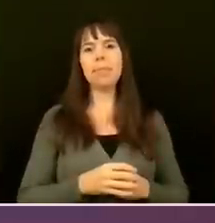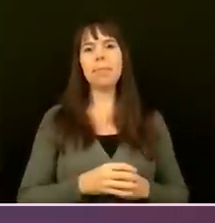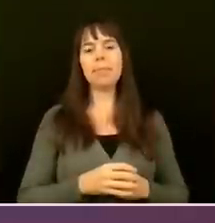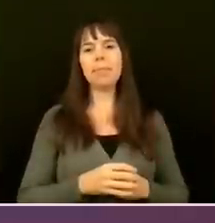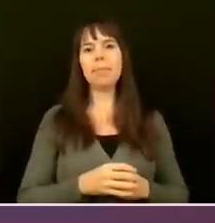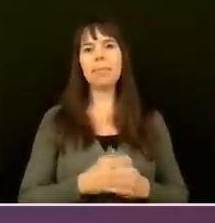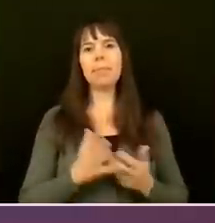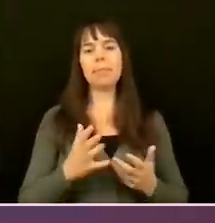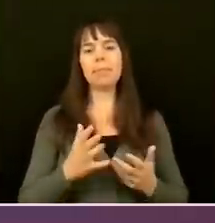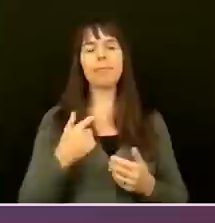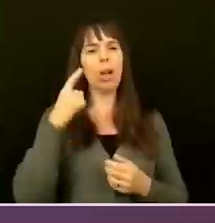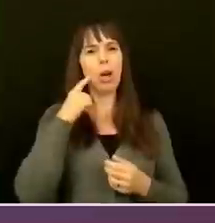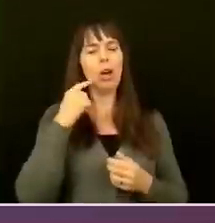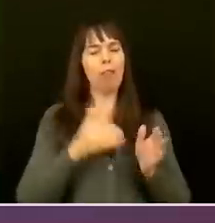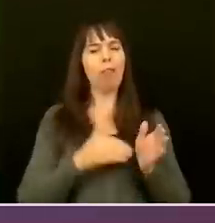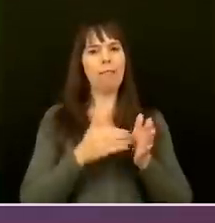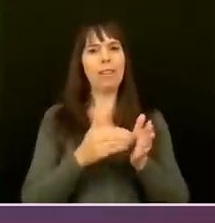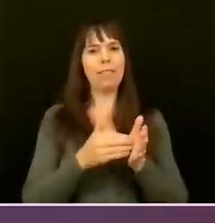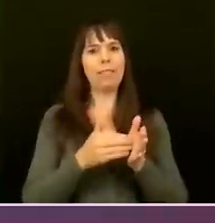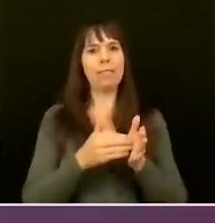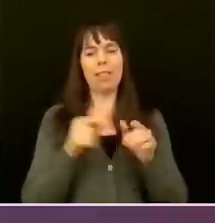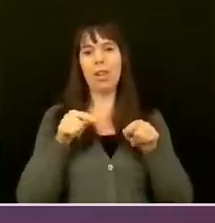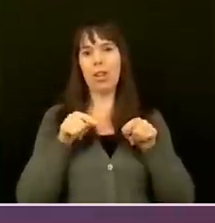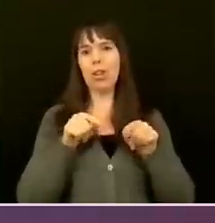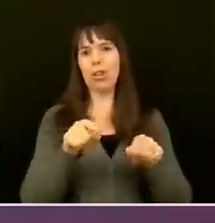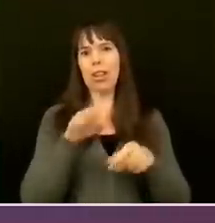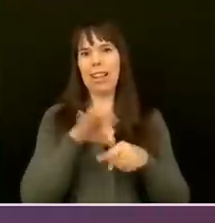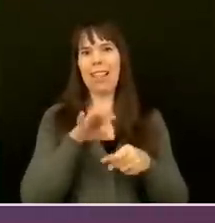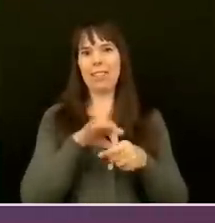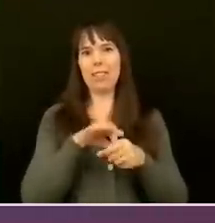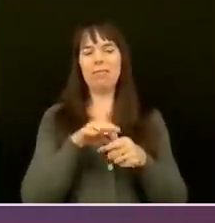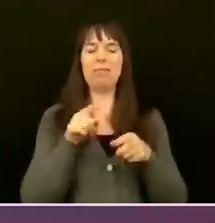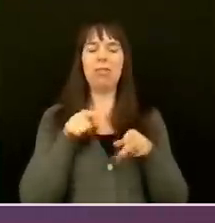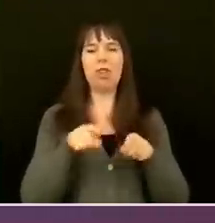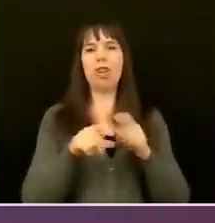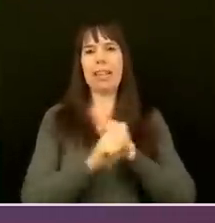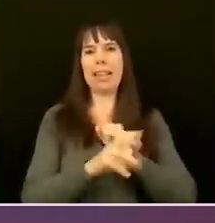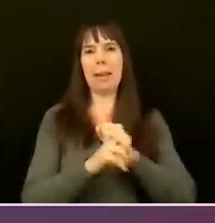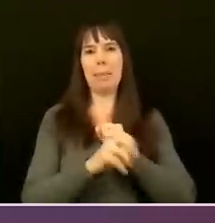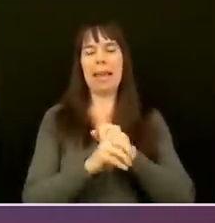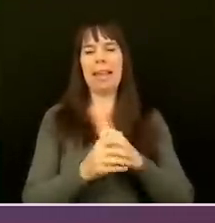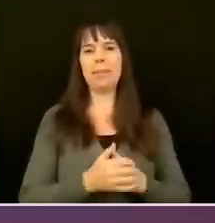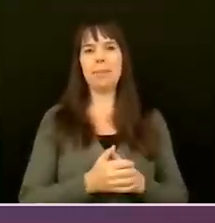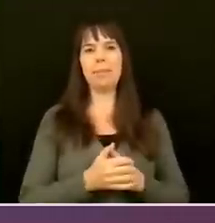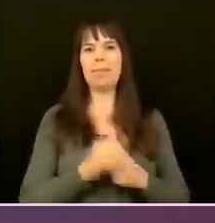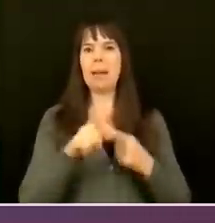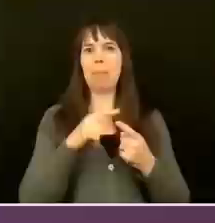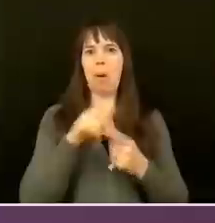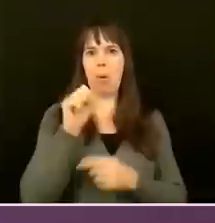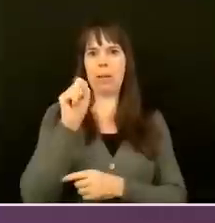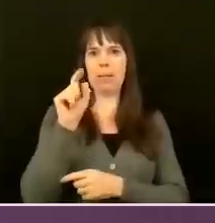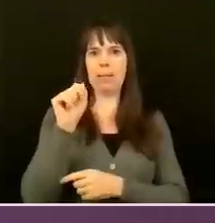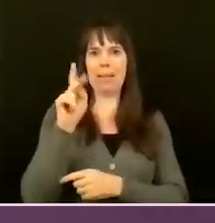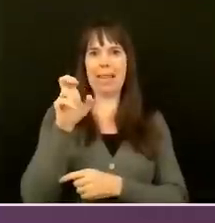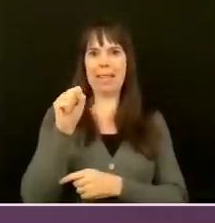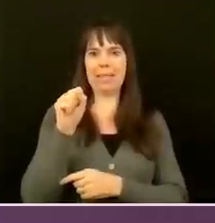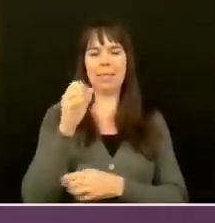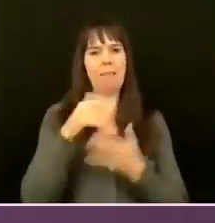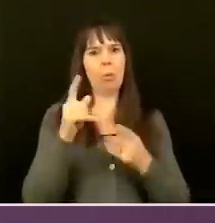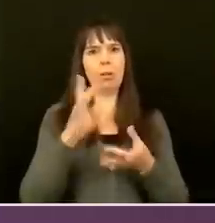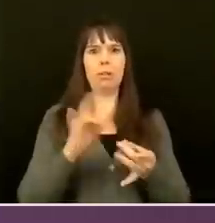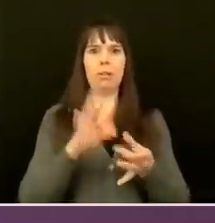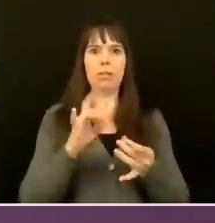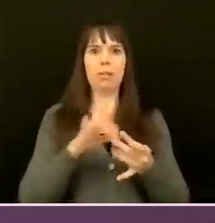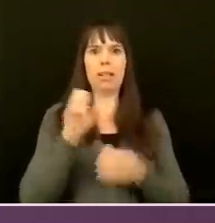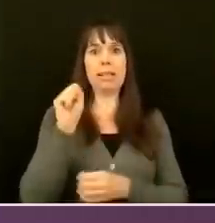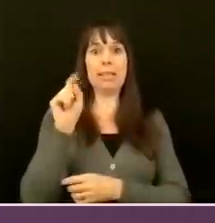So I've heard this a lot during the election, during the campaign, about the stakes. Everyone talks about it, right? Everyone talks about